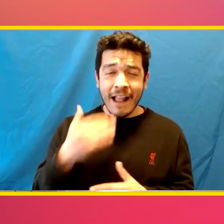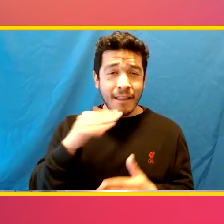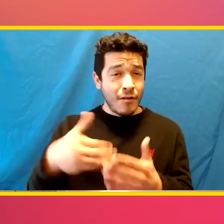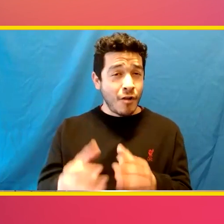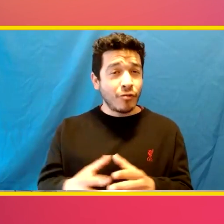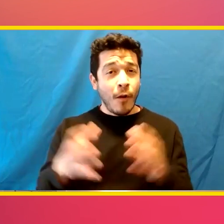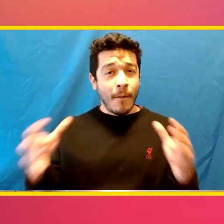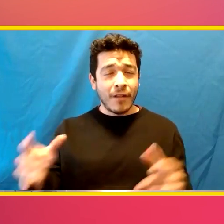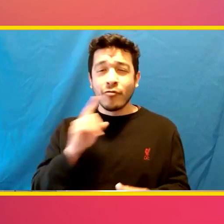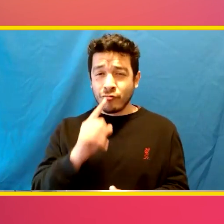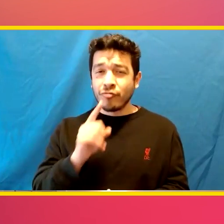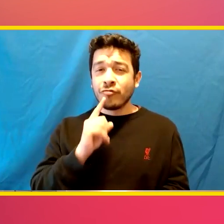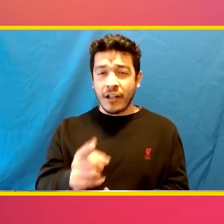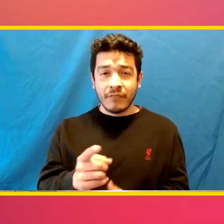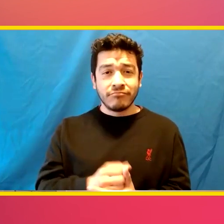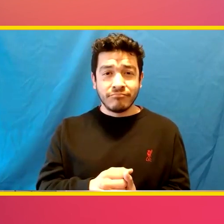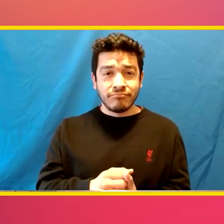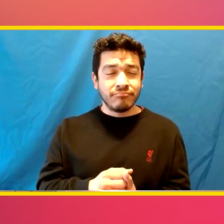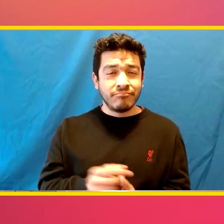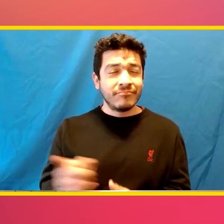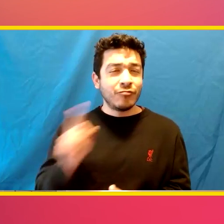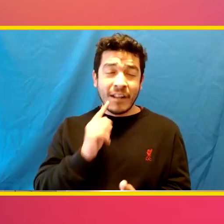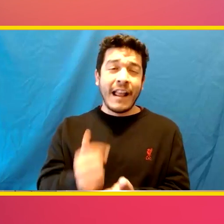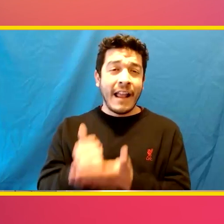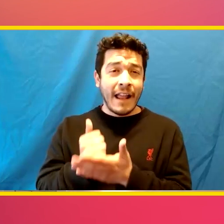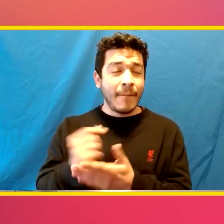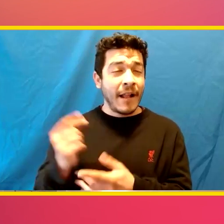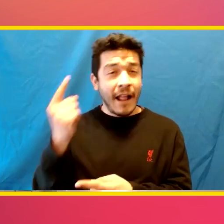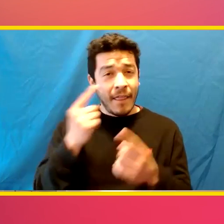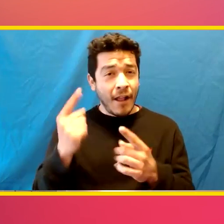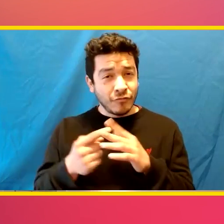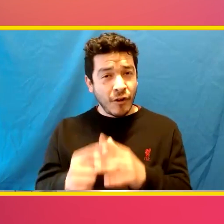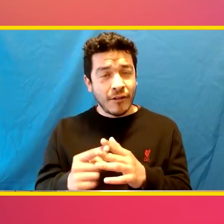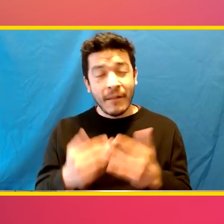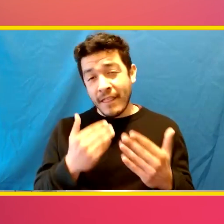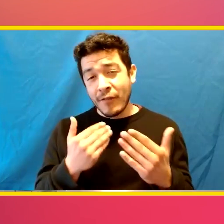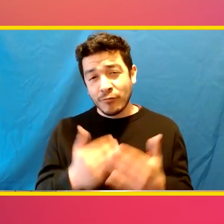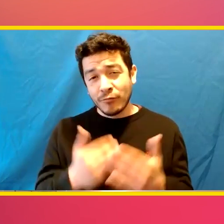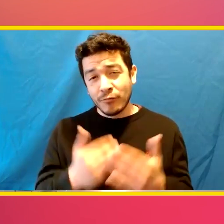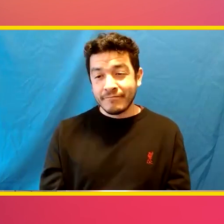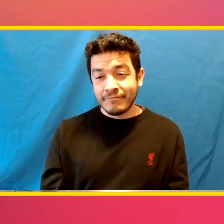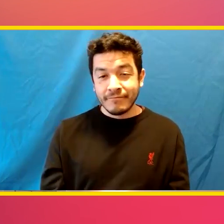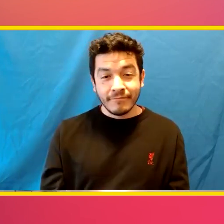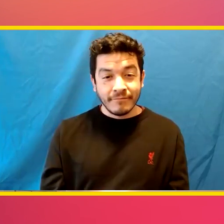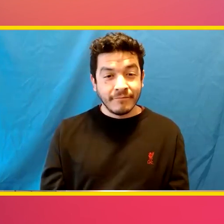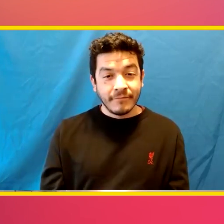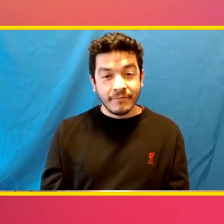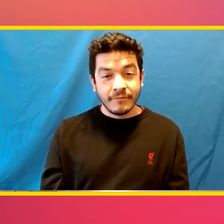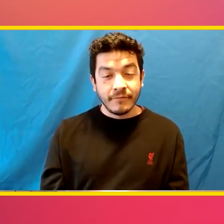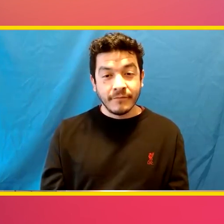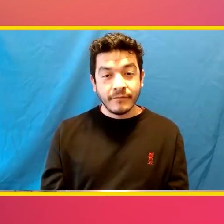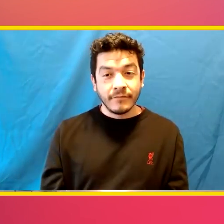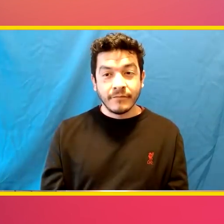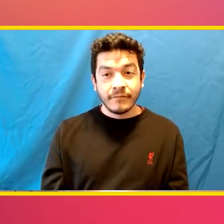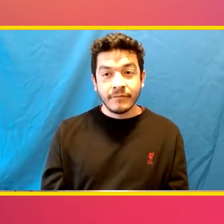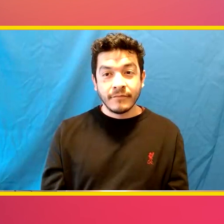so, so much. This has been really, really thought-provoking and helpful. Thank you. Thank you. Yeah, it would be